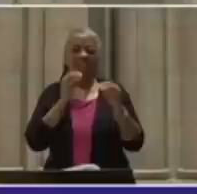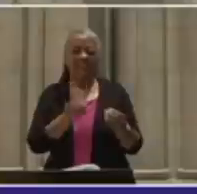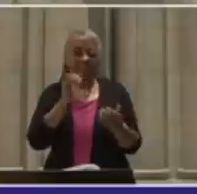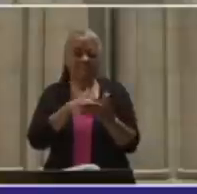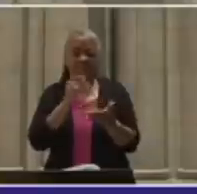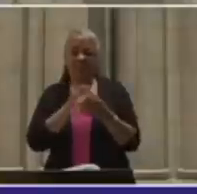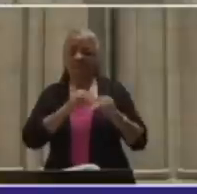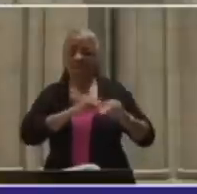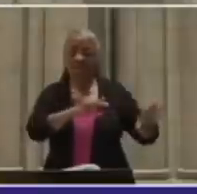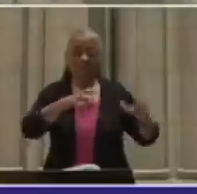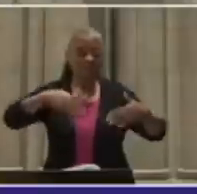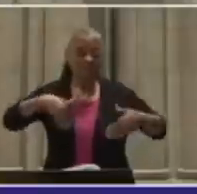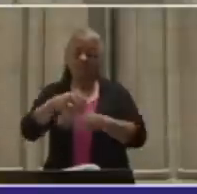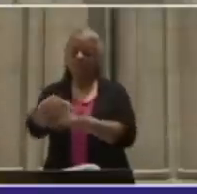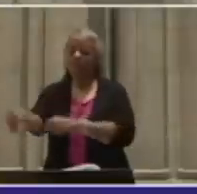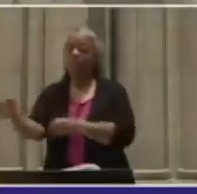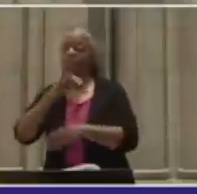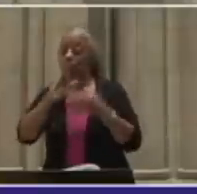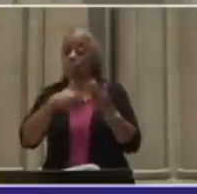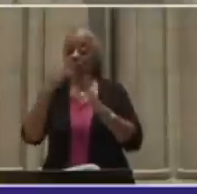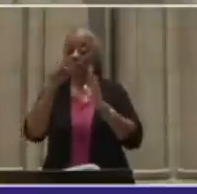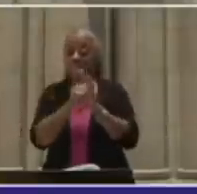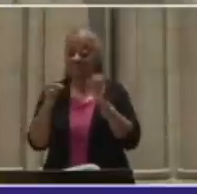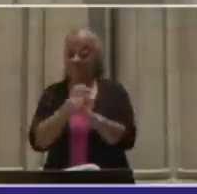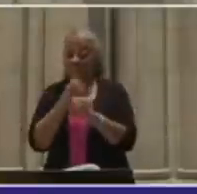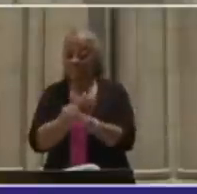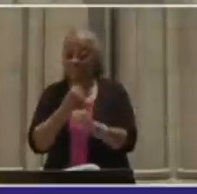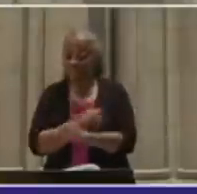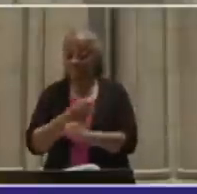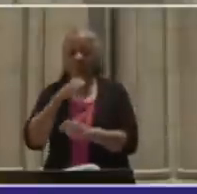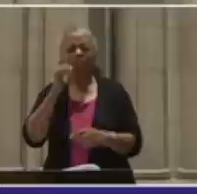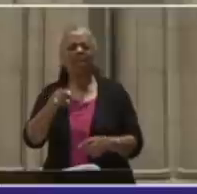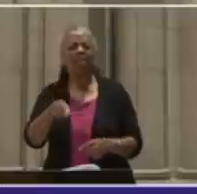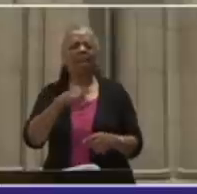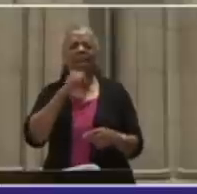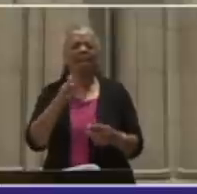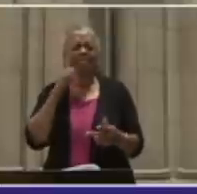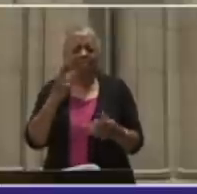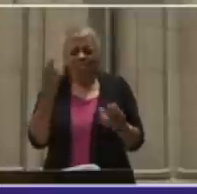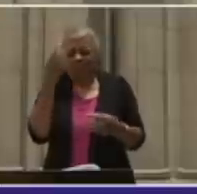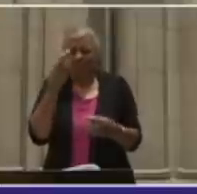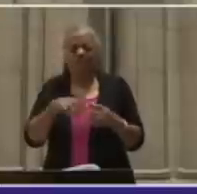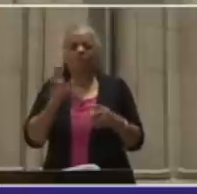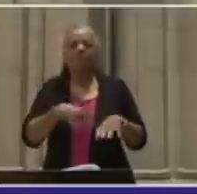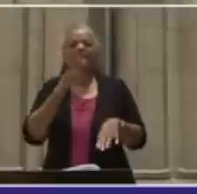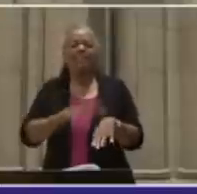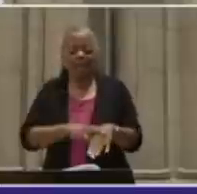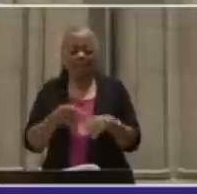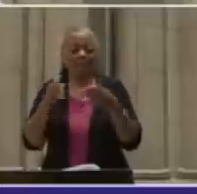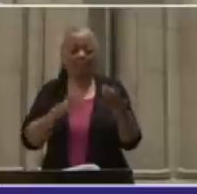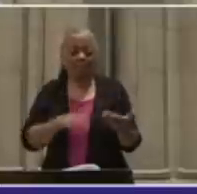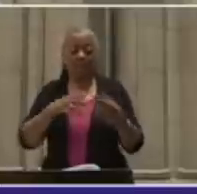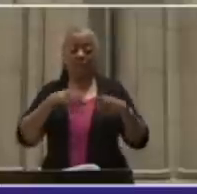yet. All of these stats and figures are unnecessary and unfounded and unnatural deaths.